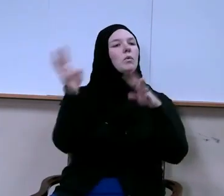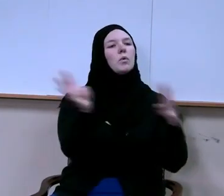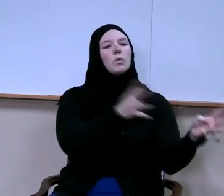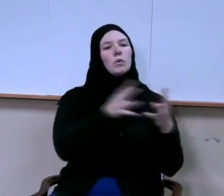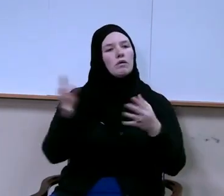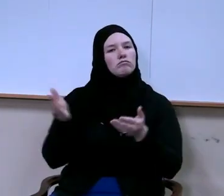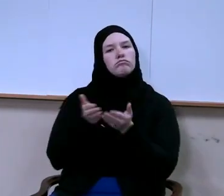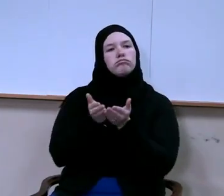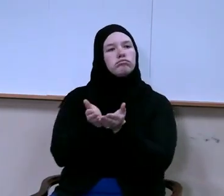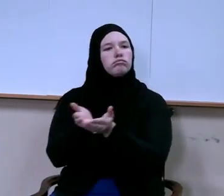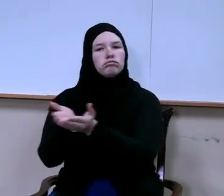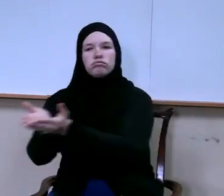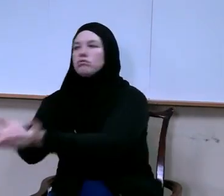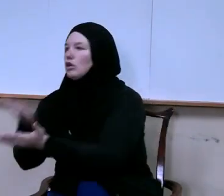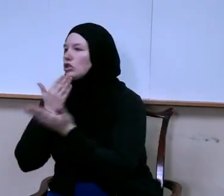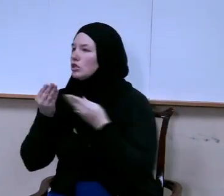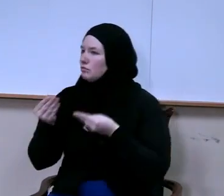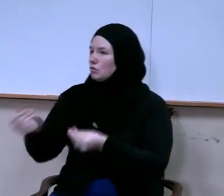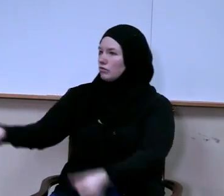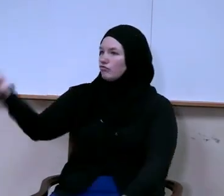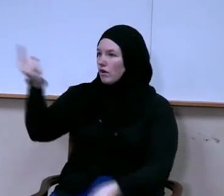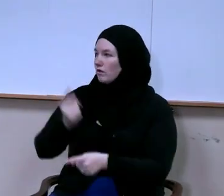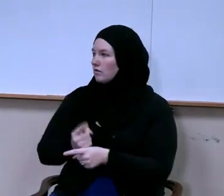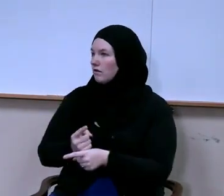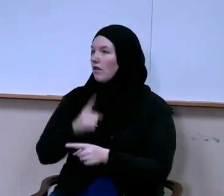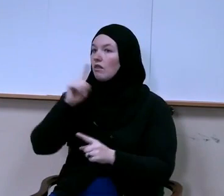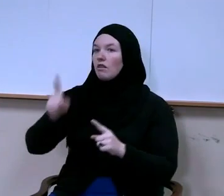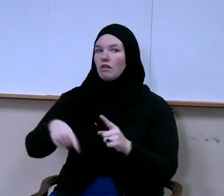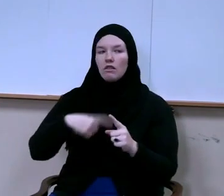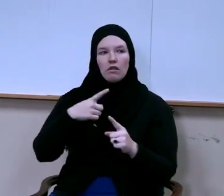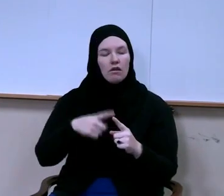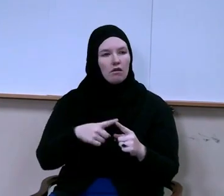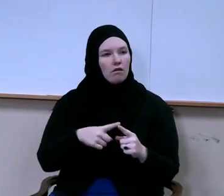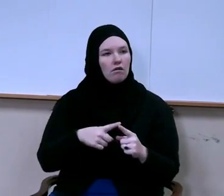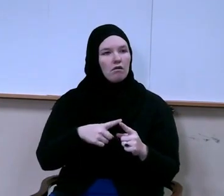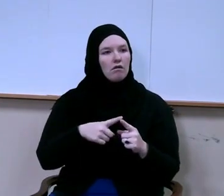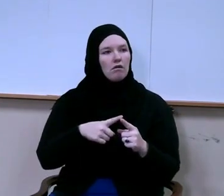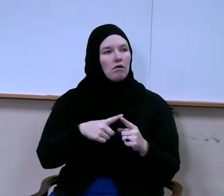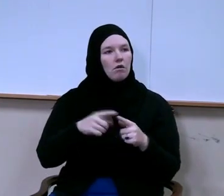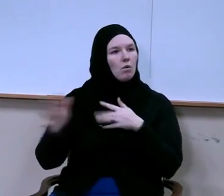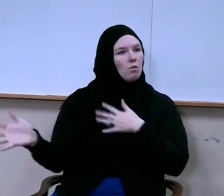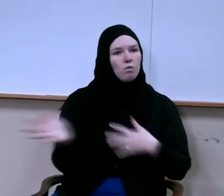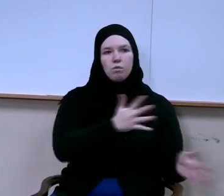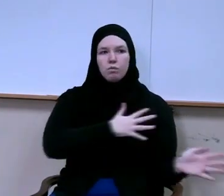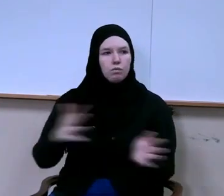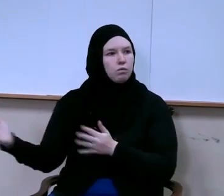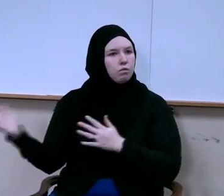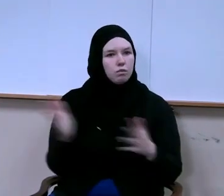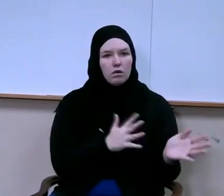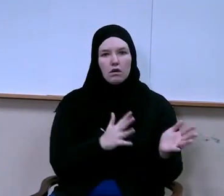comfortable and in celebratory mode. Then it turns, waves get